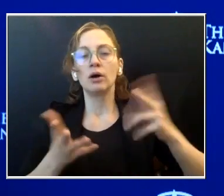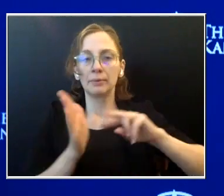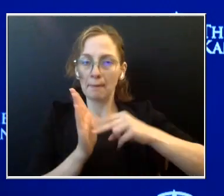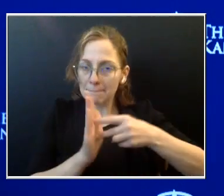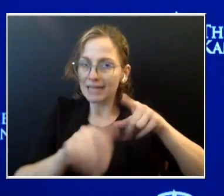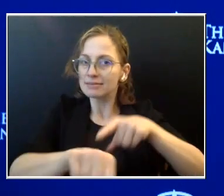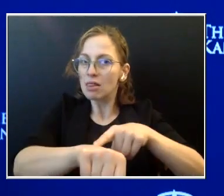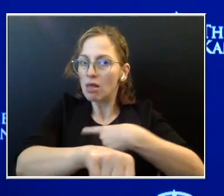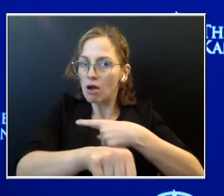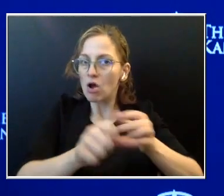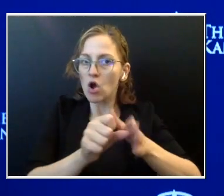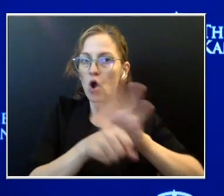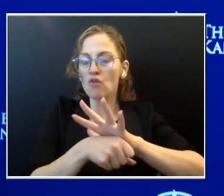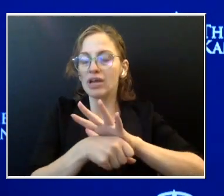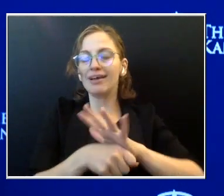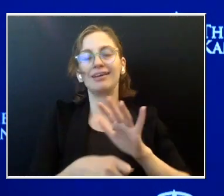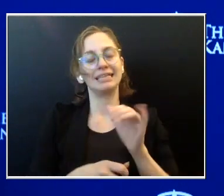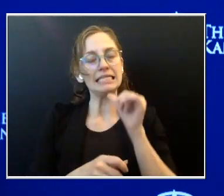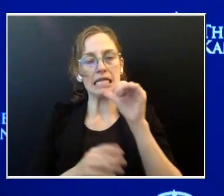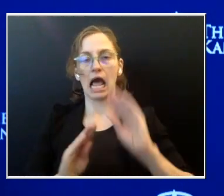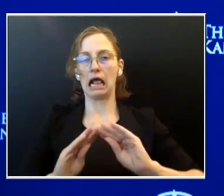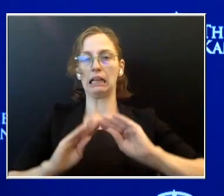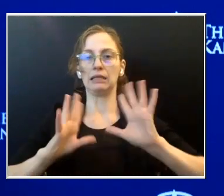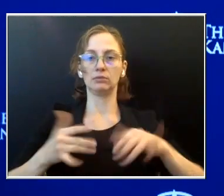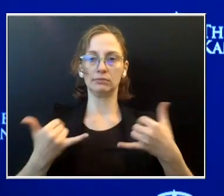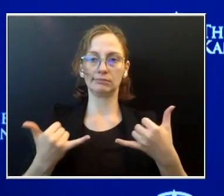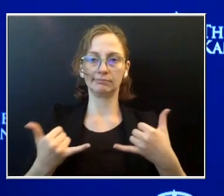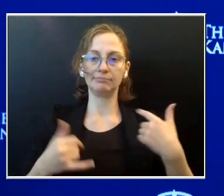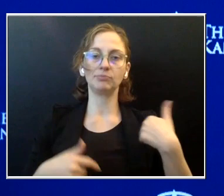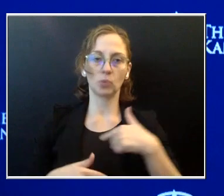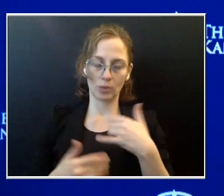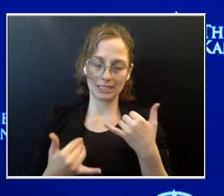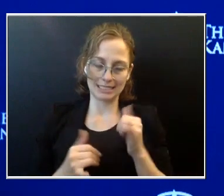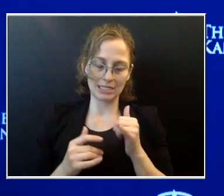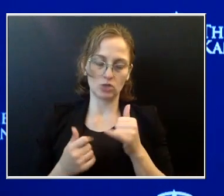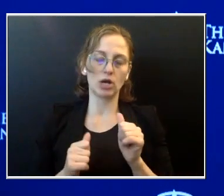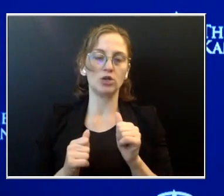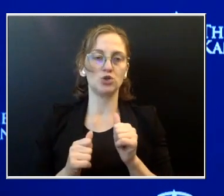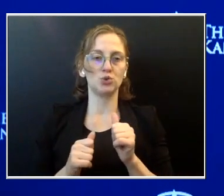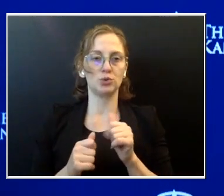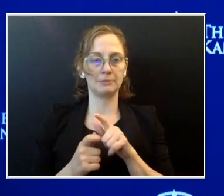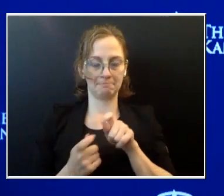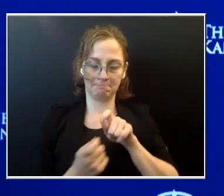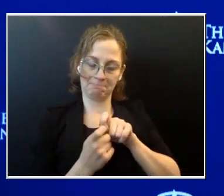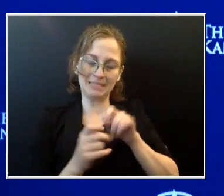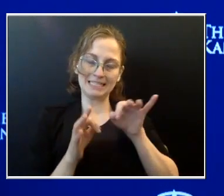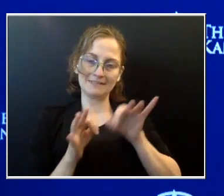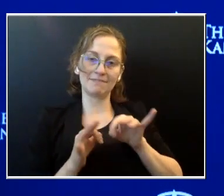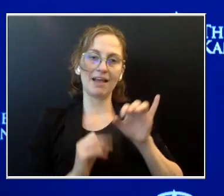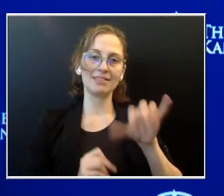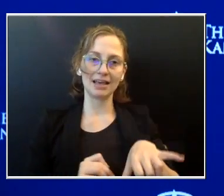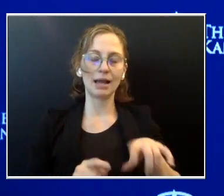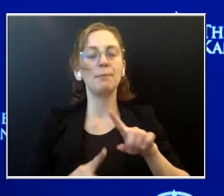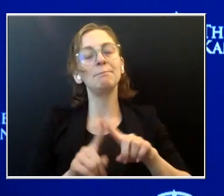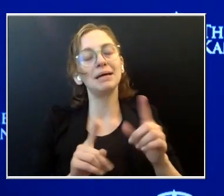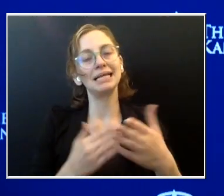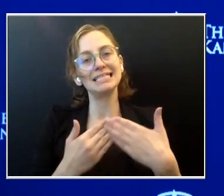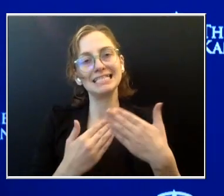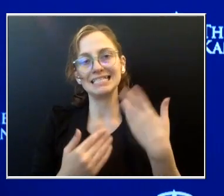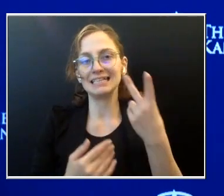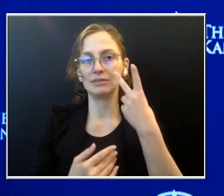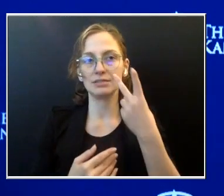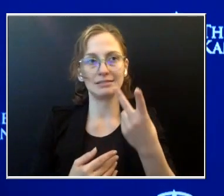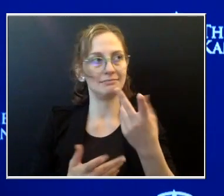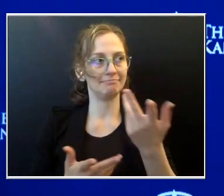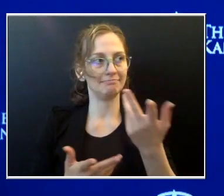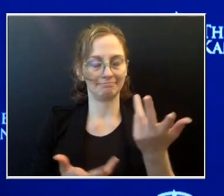a specific definition for that, but it is easy to determine that people have symptoms. They obviously know their body, but